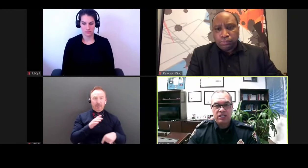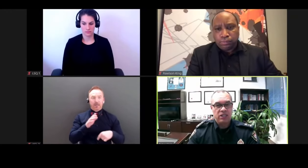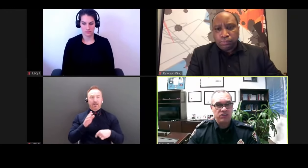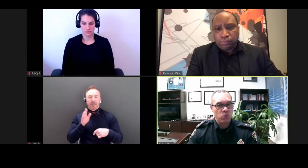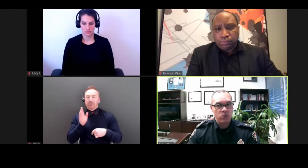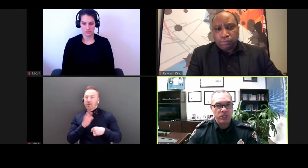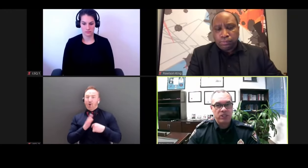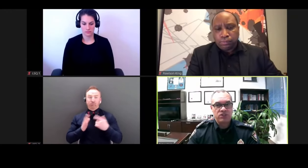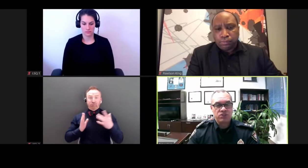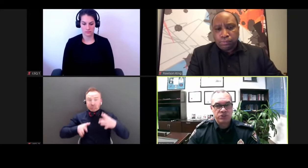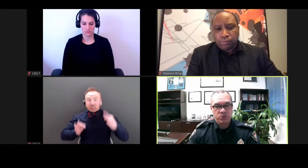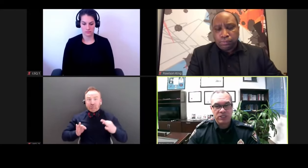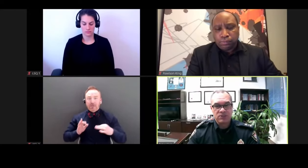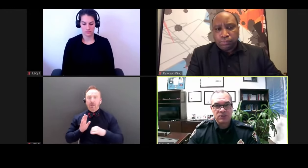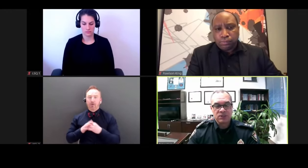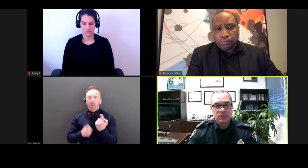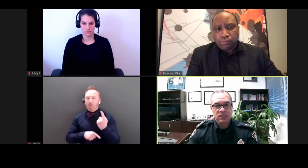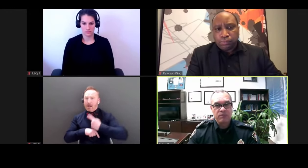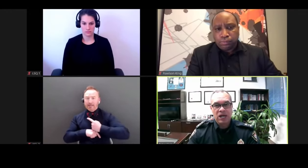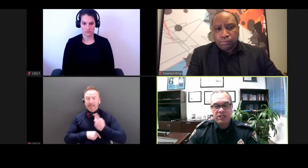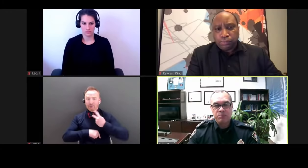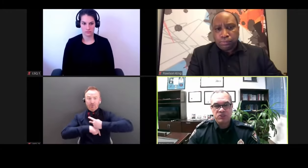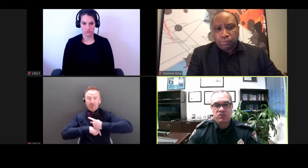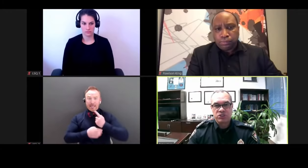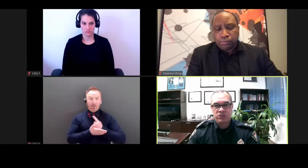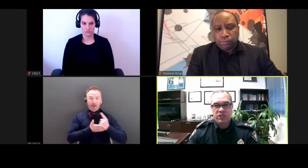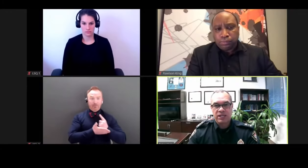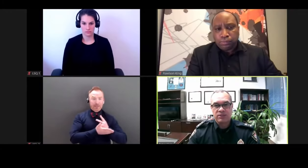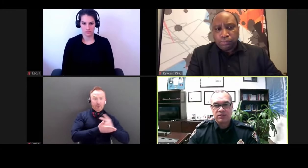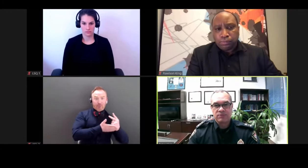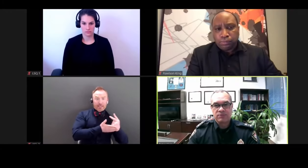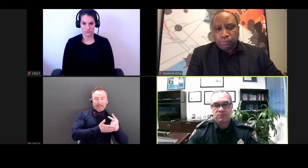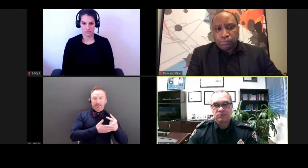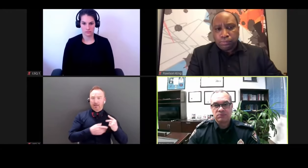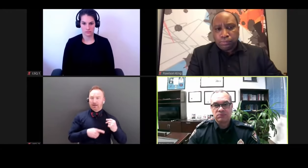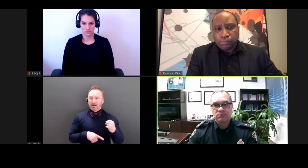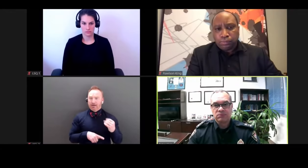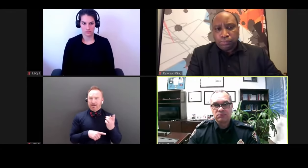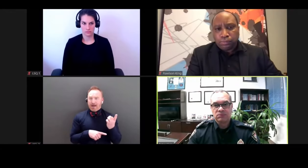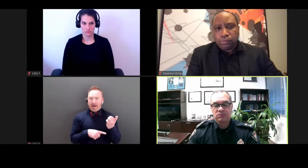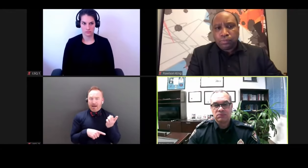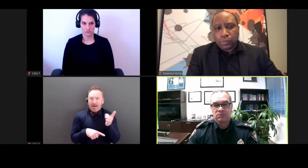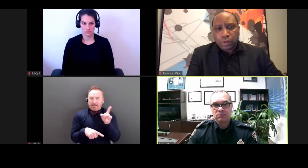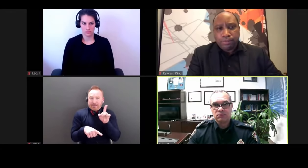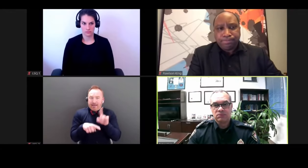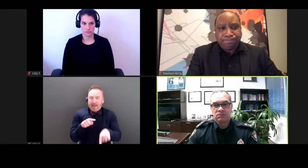2 days, it's 1 week, it's 2 weeks. I'm not in a position to do that.